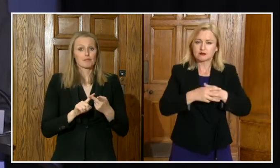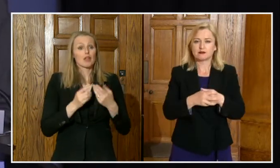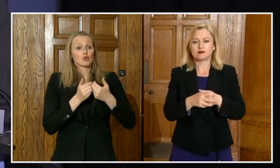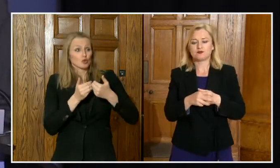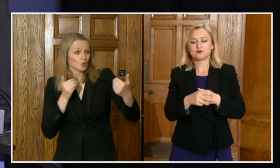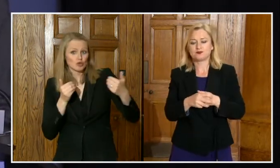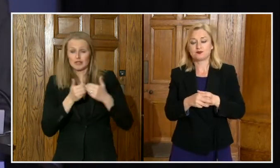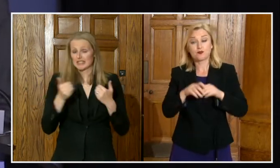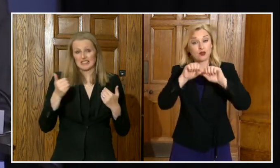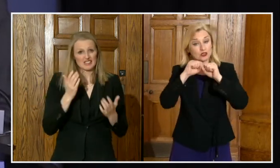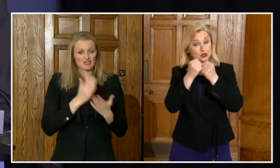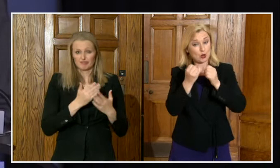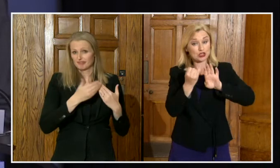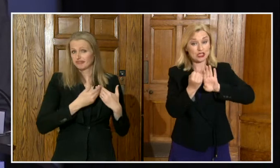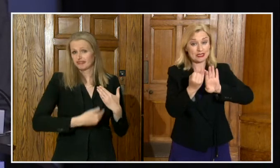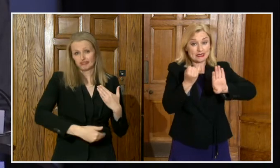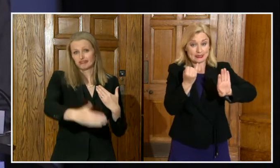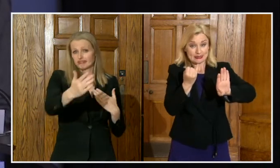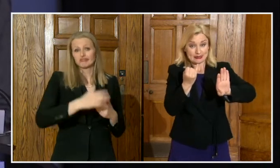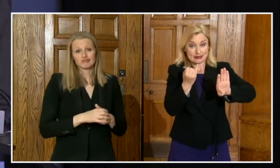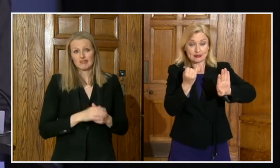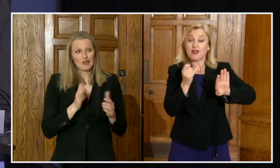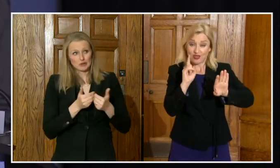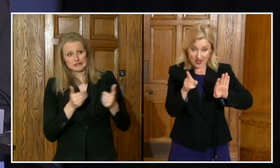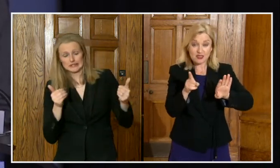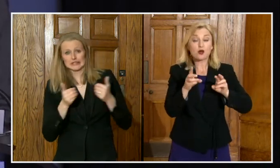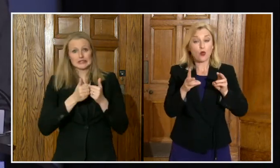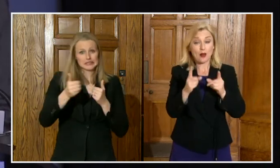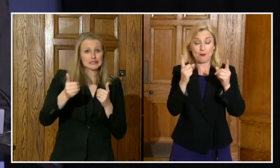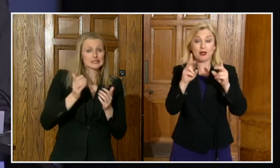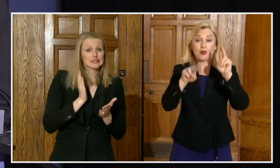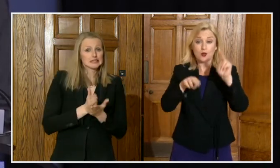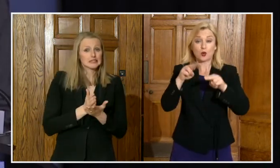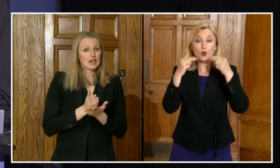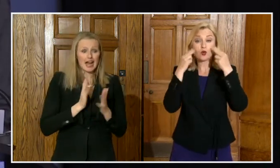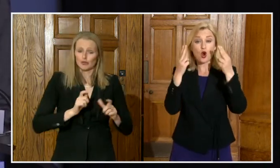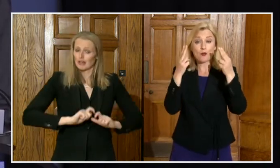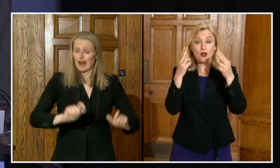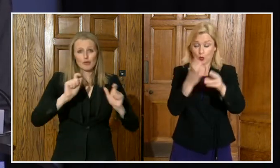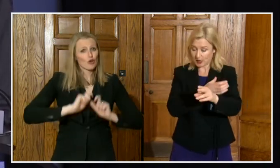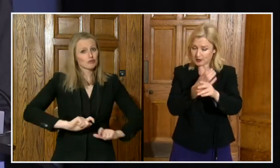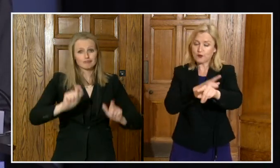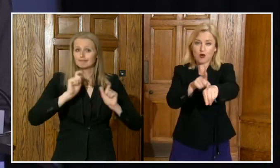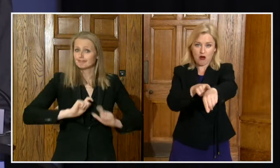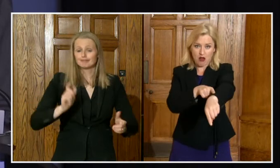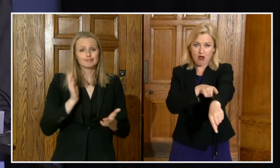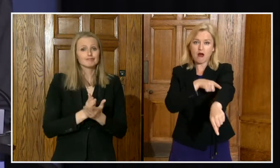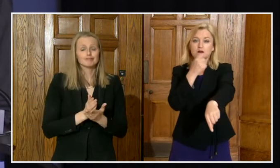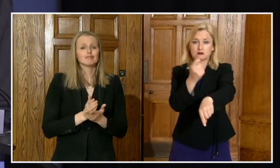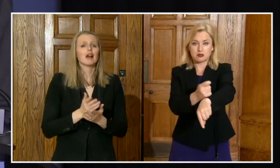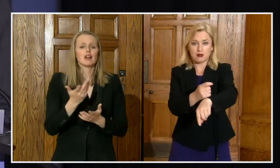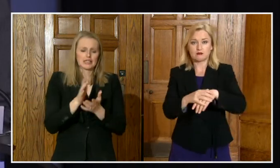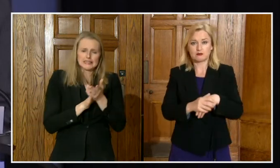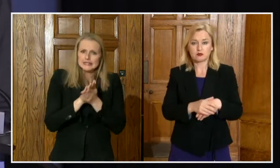will need, as the Minister said, will be the new normal and will need to continue. Good respiratory